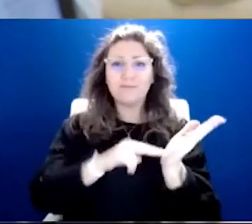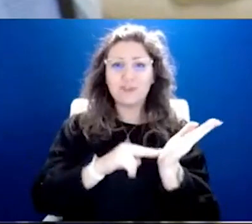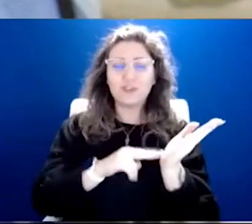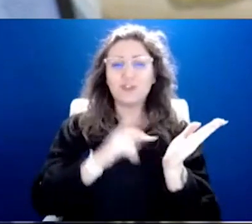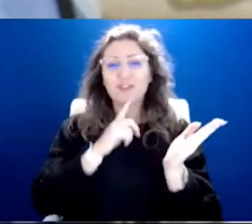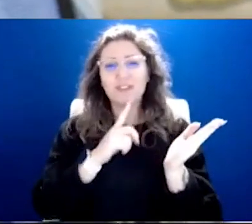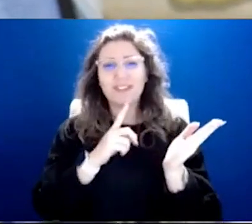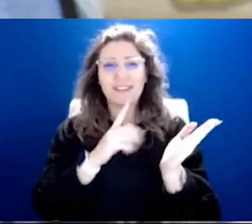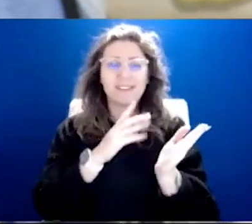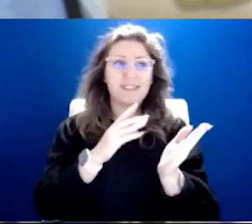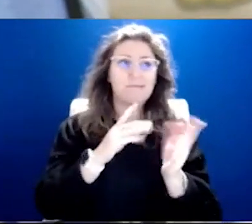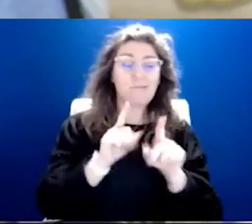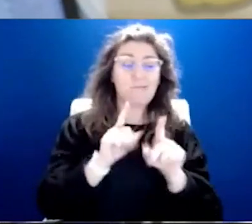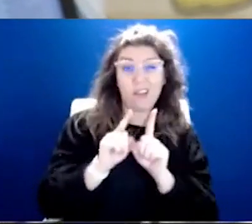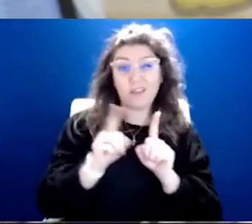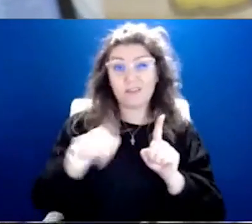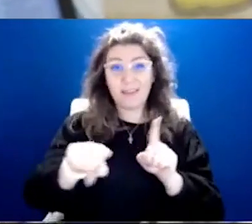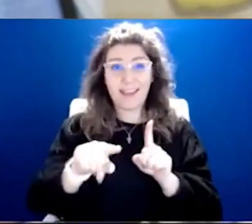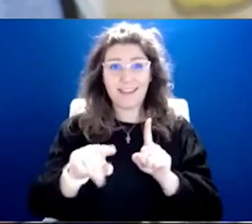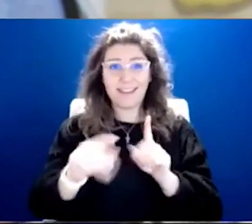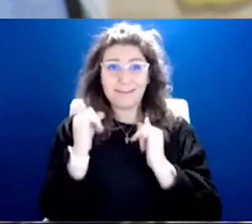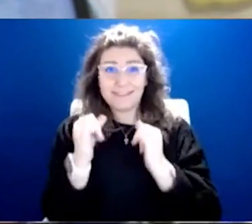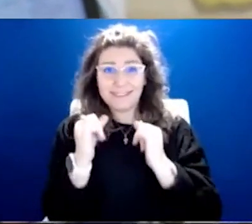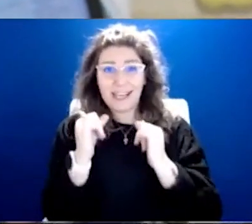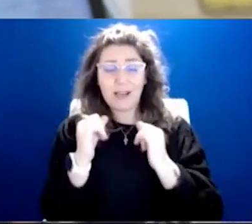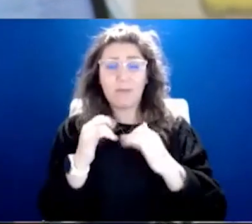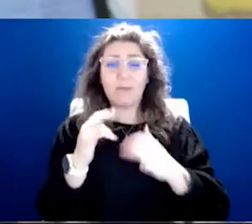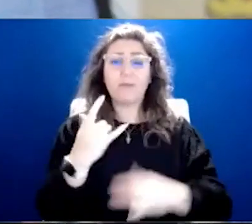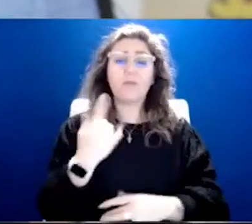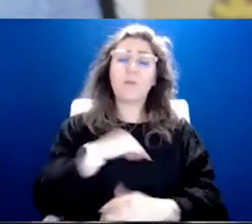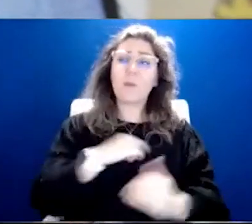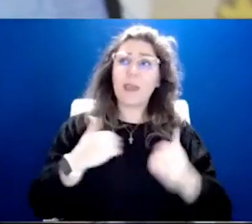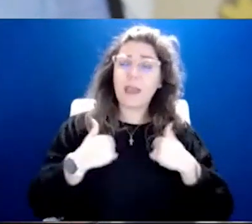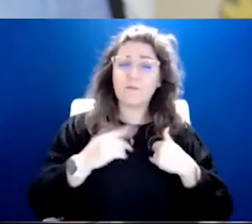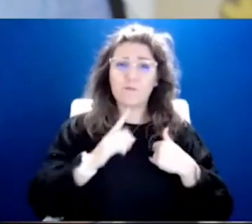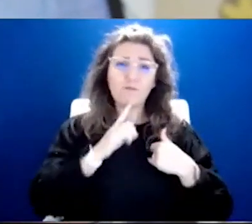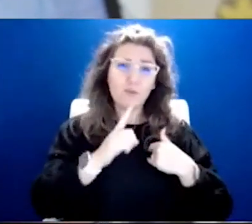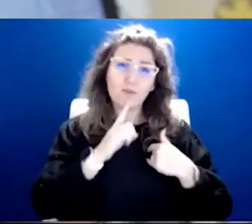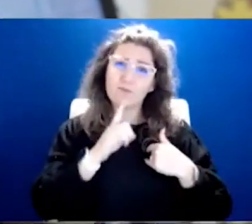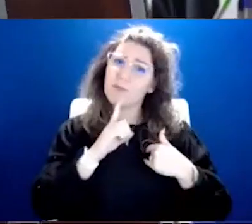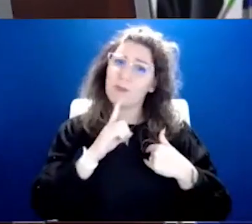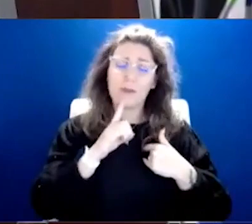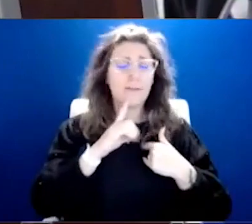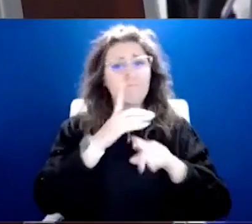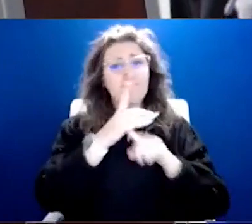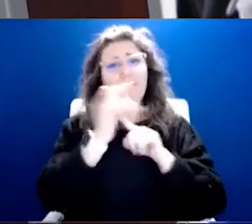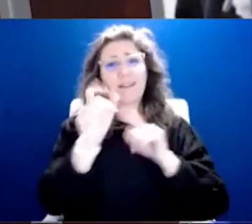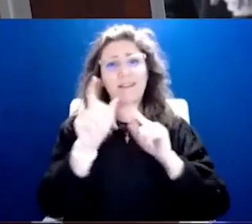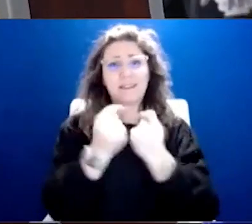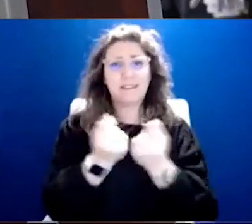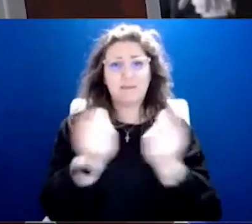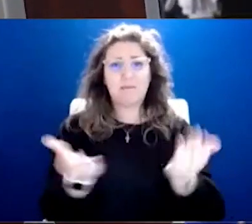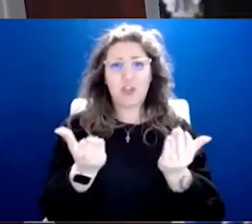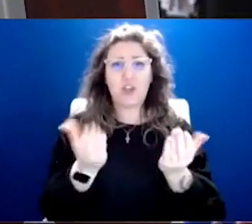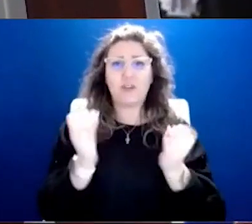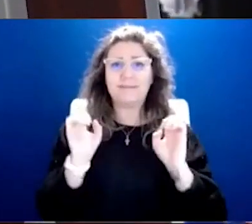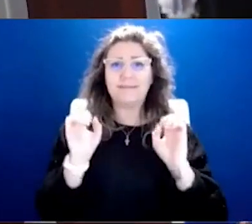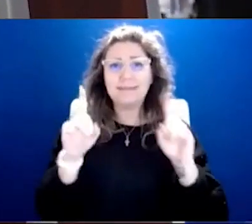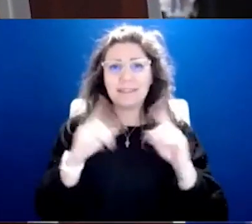that they do the same, we have a really good team down here in the emergency department, and I feel